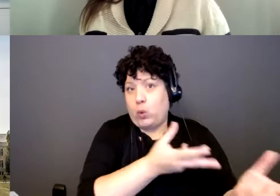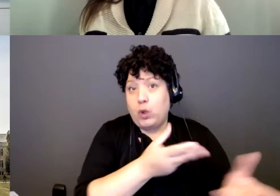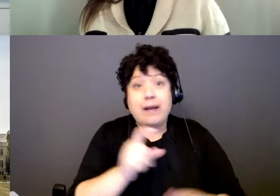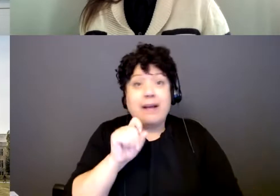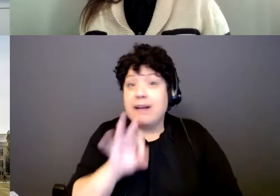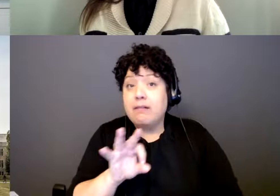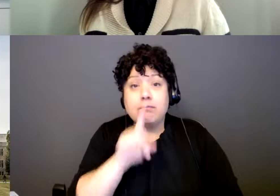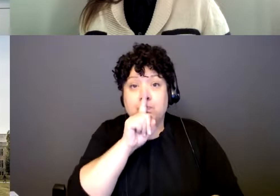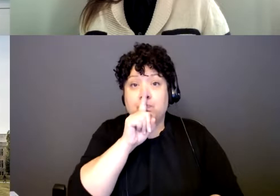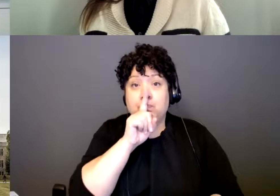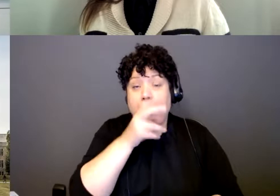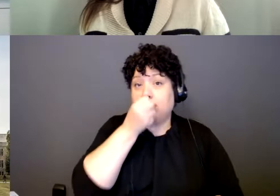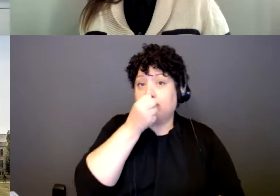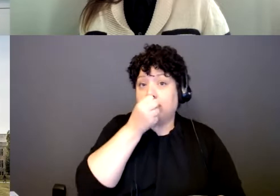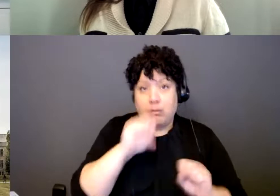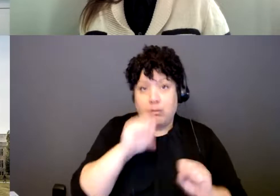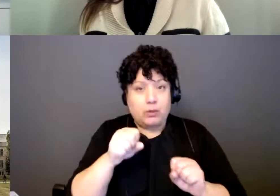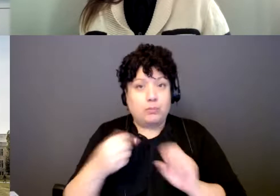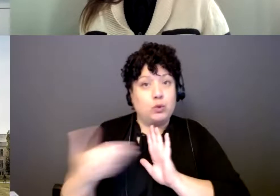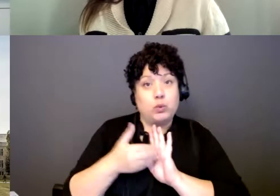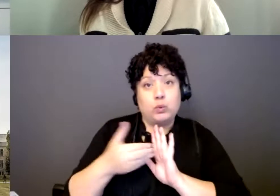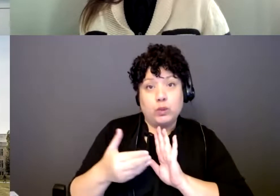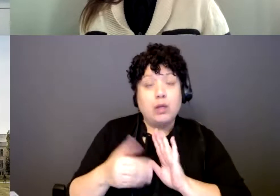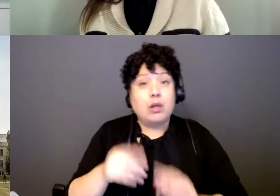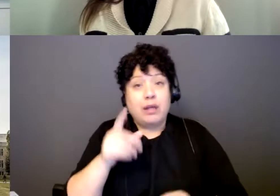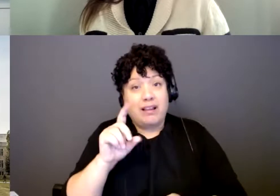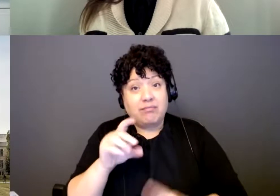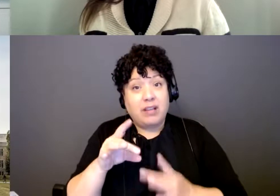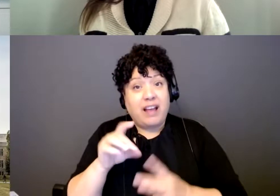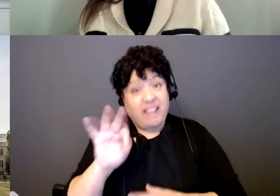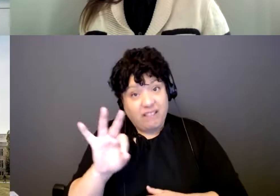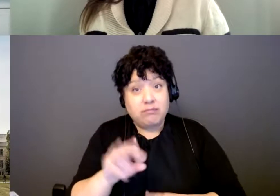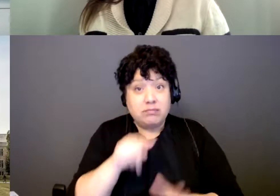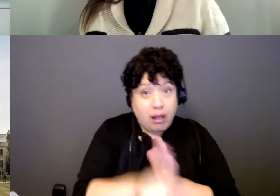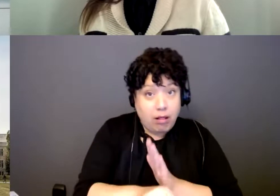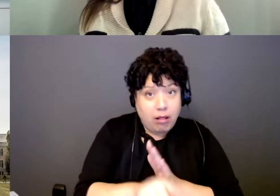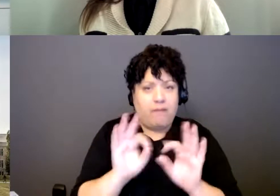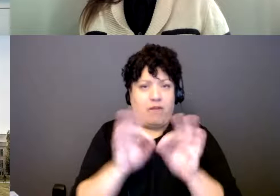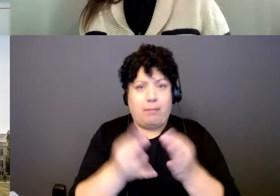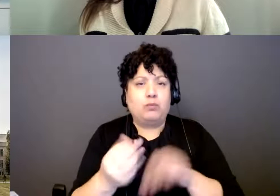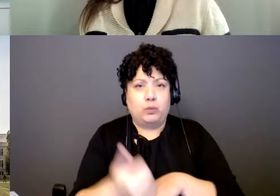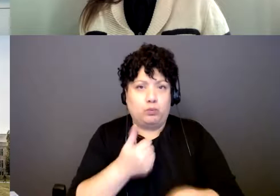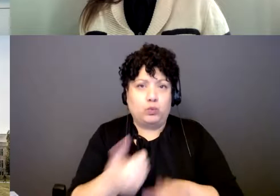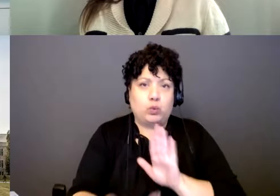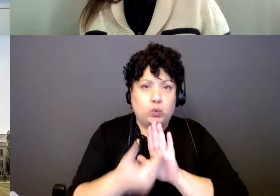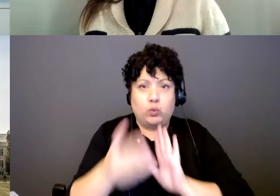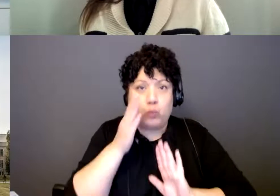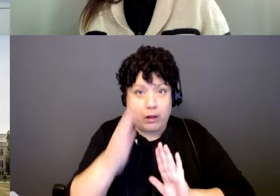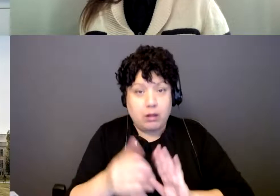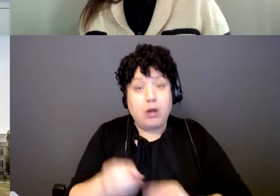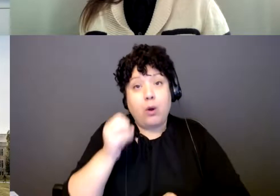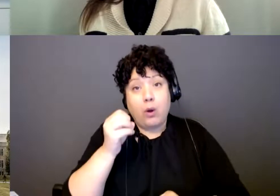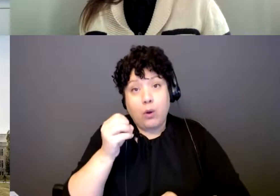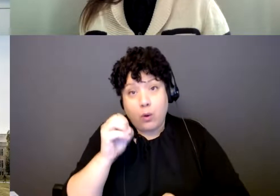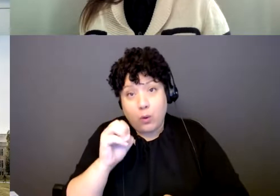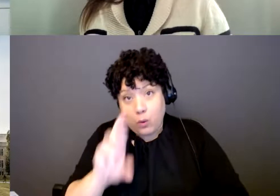sued by the family of the person who was killed, or if you do disclose and it's premature, you'll get sued by the person you disclosed about.